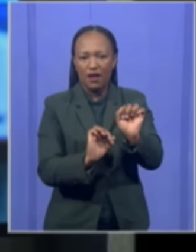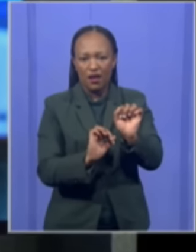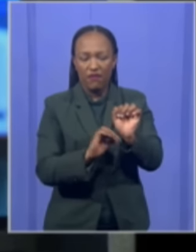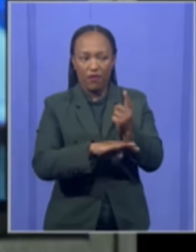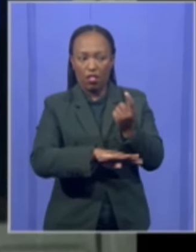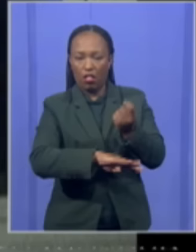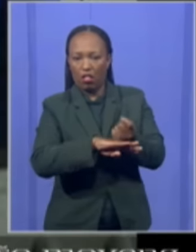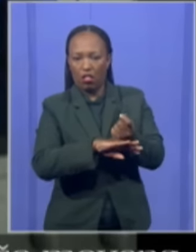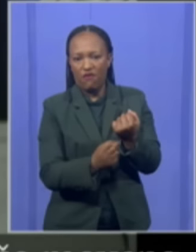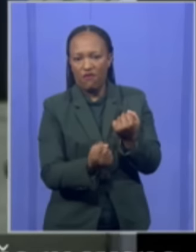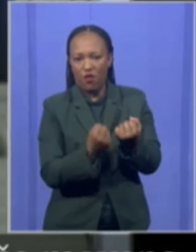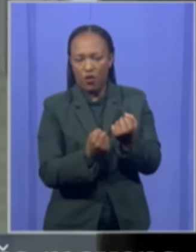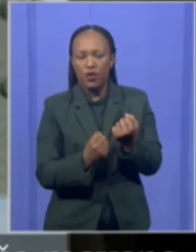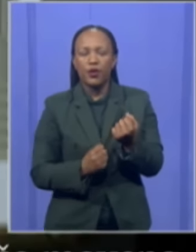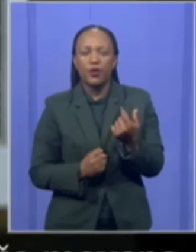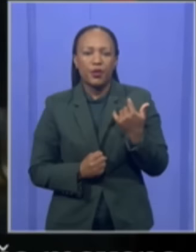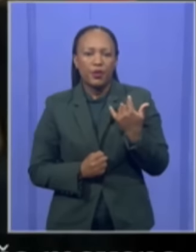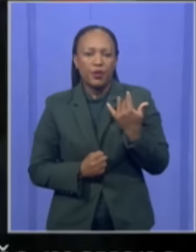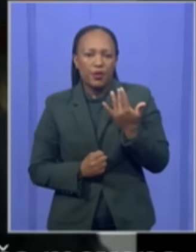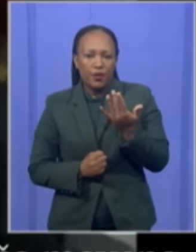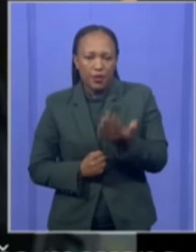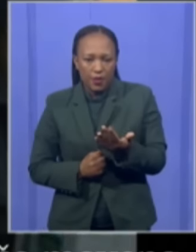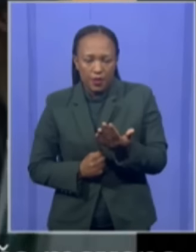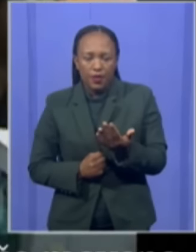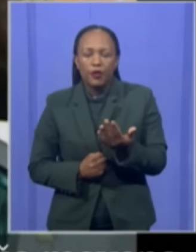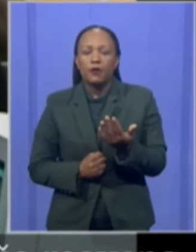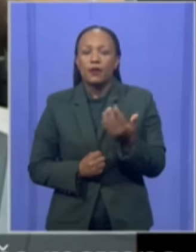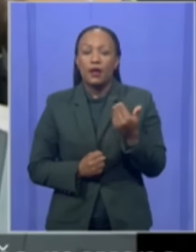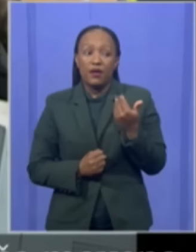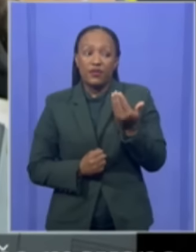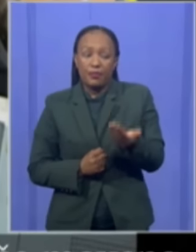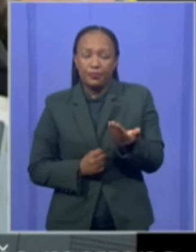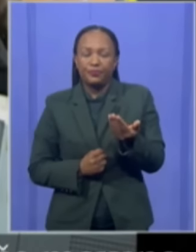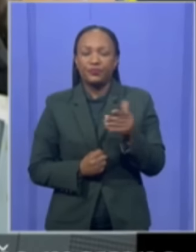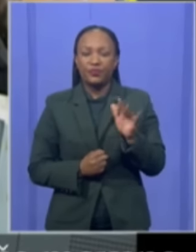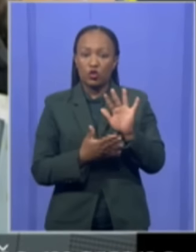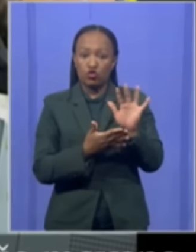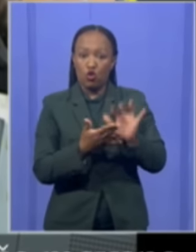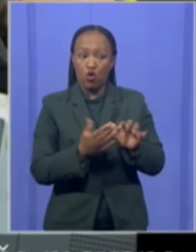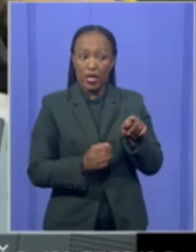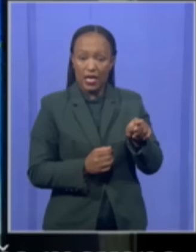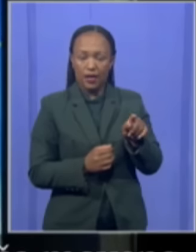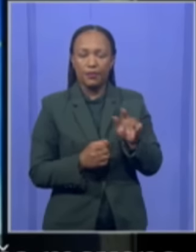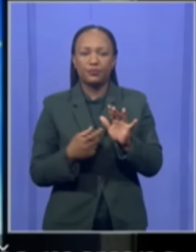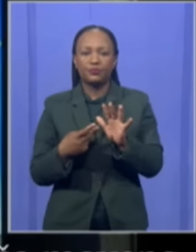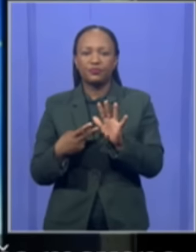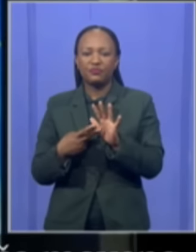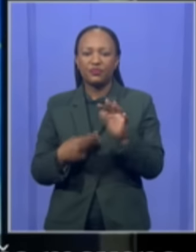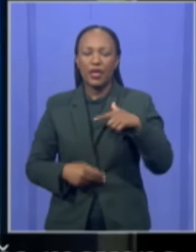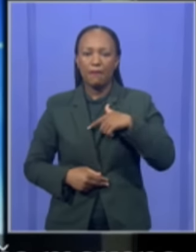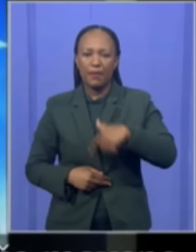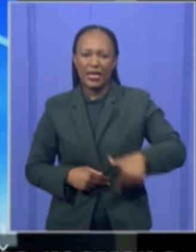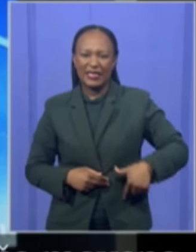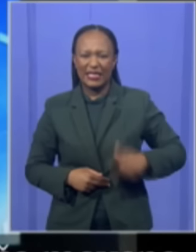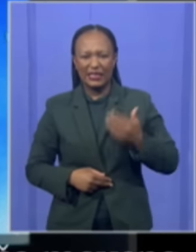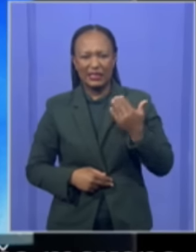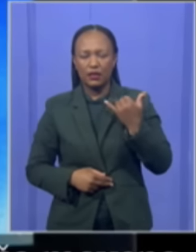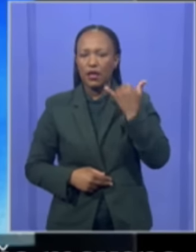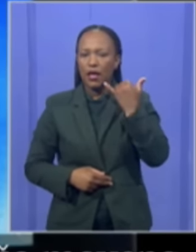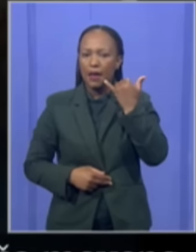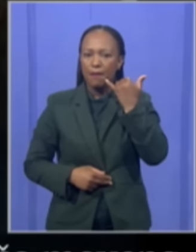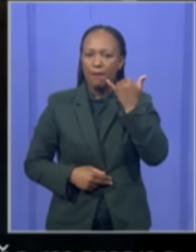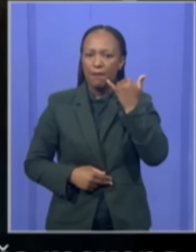tsheko fast forward morago ga taba yeo o tla gopela gore mopresidente wa nako yeo Thabo Mbeki o